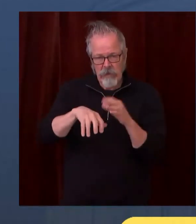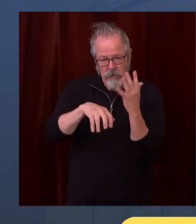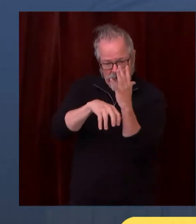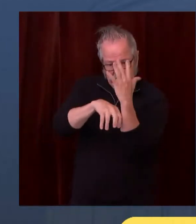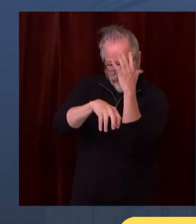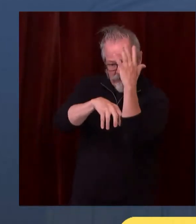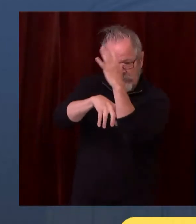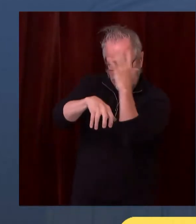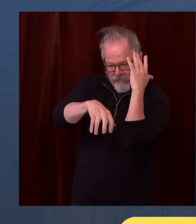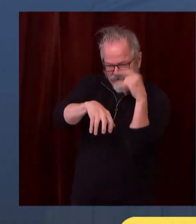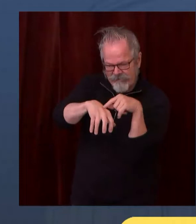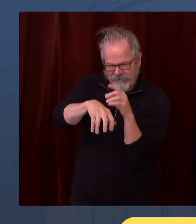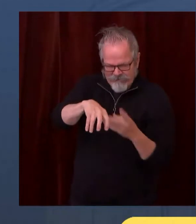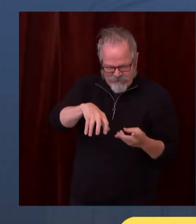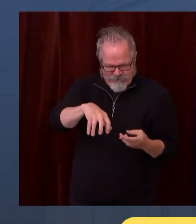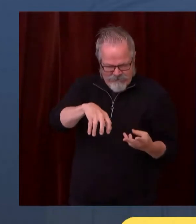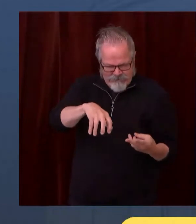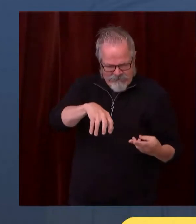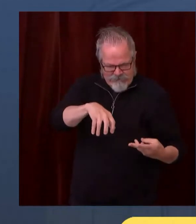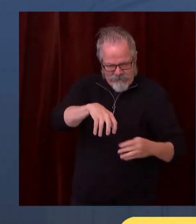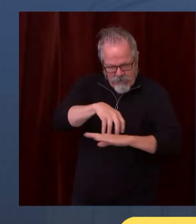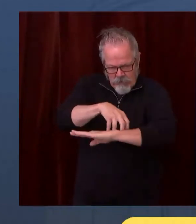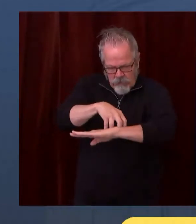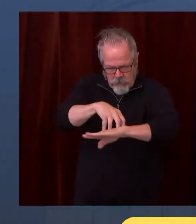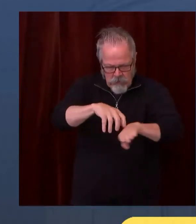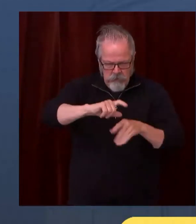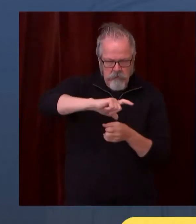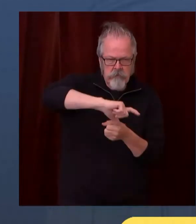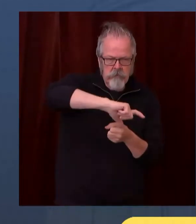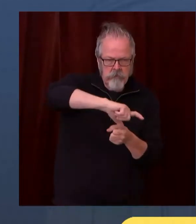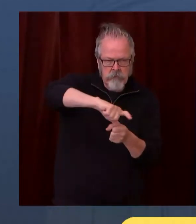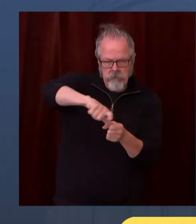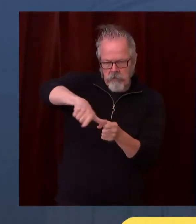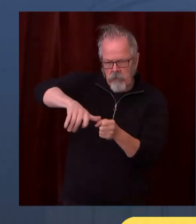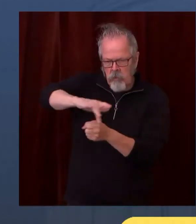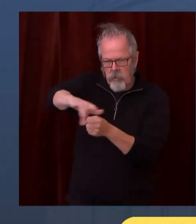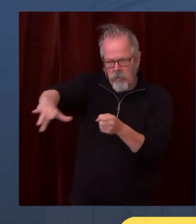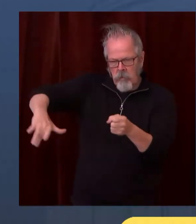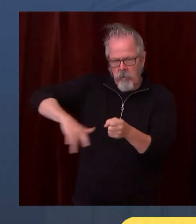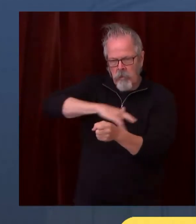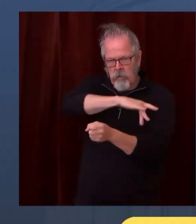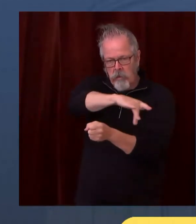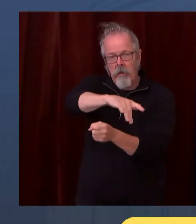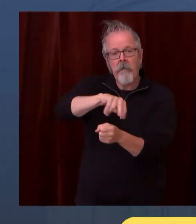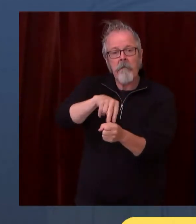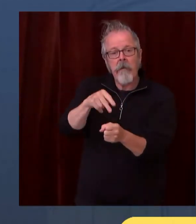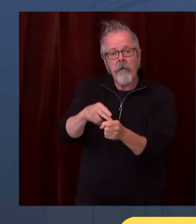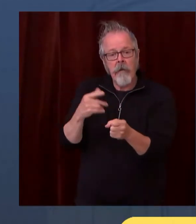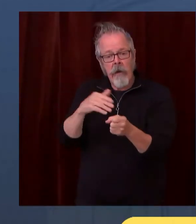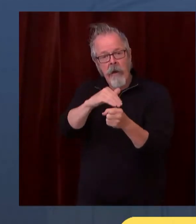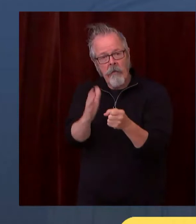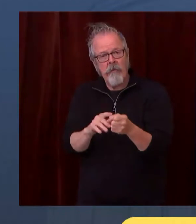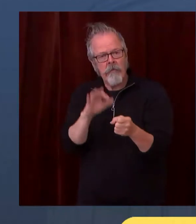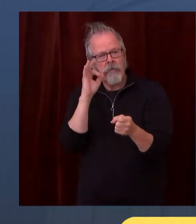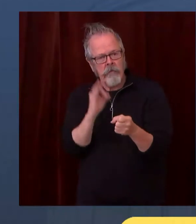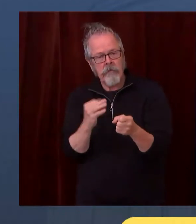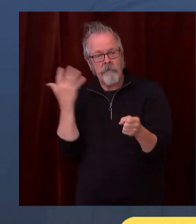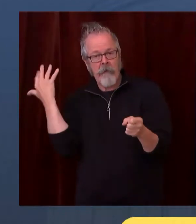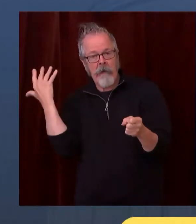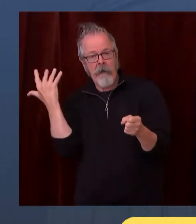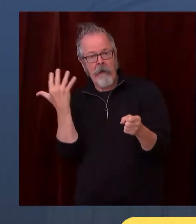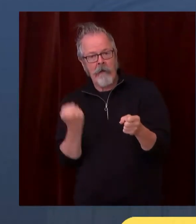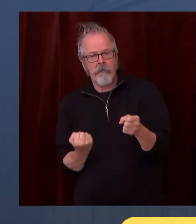foundation, the house right next to it untouched, and frequently the house that's untouched is because they took some of these measures